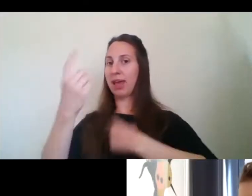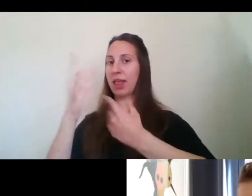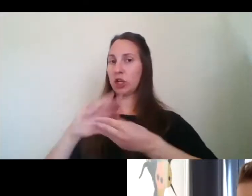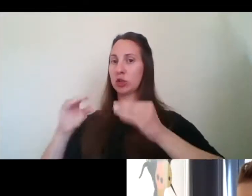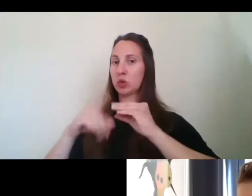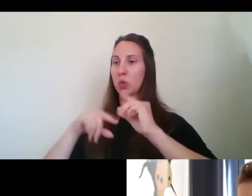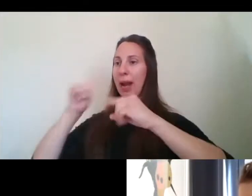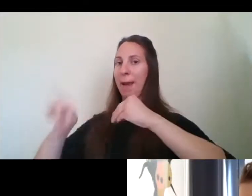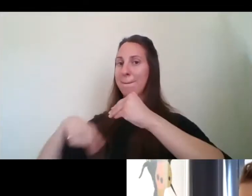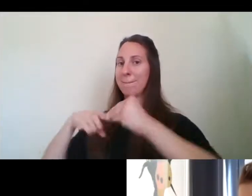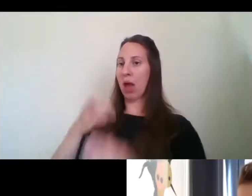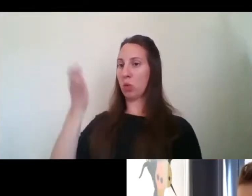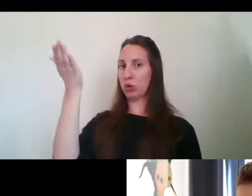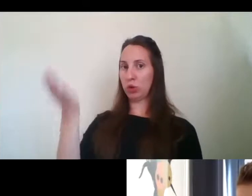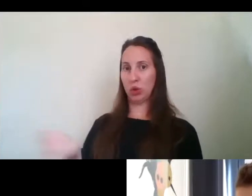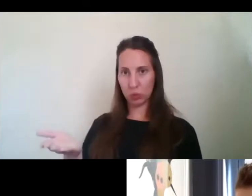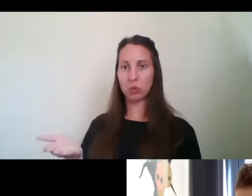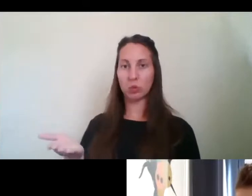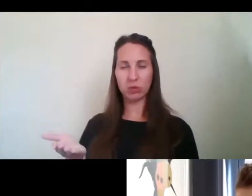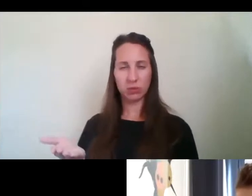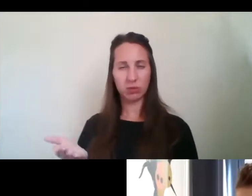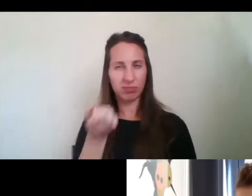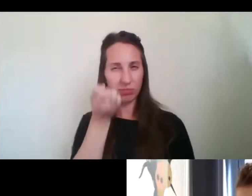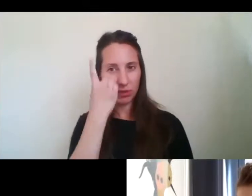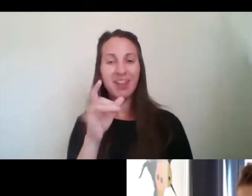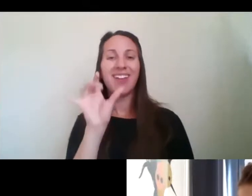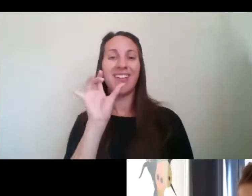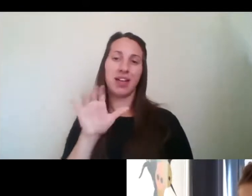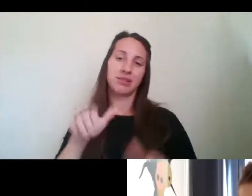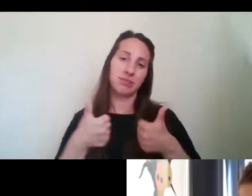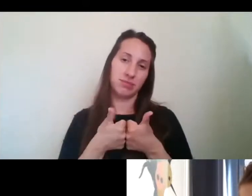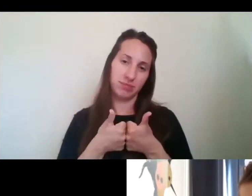So that's sort of the challenge, is